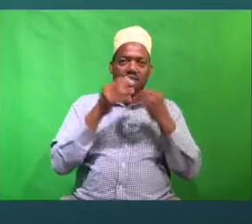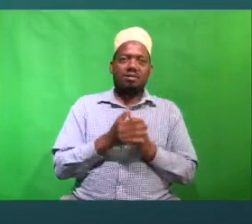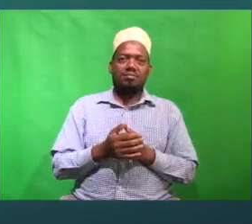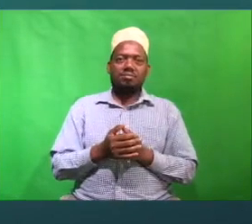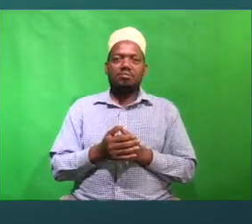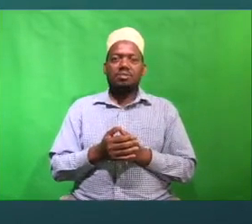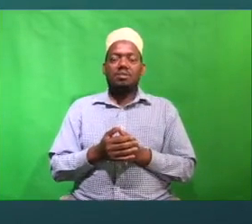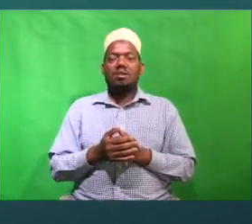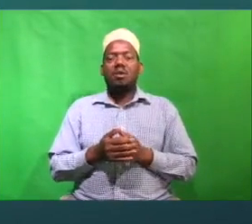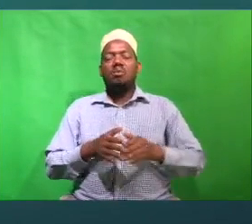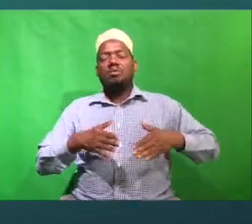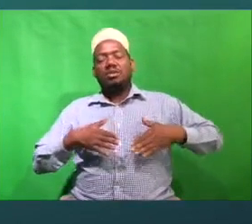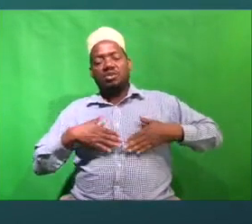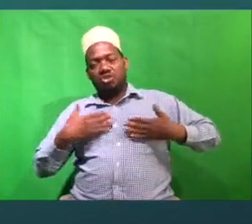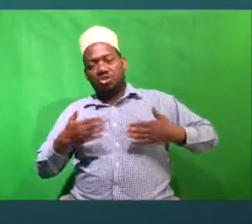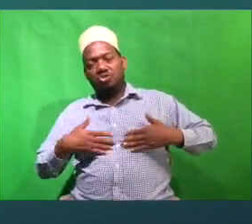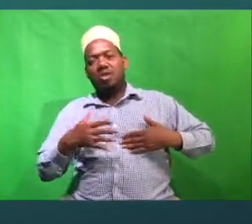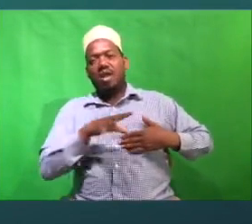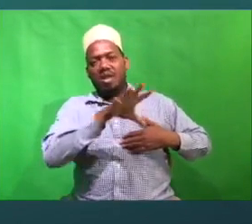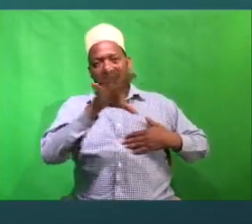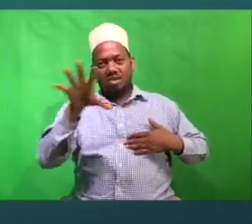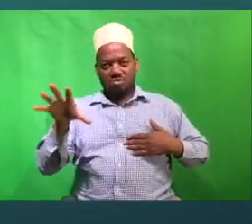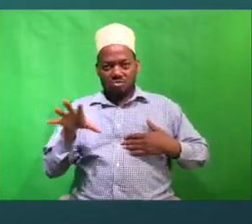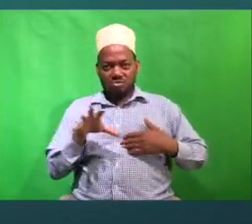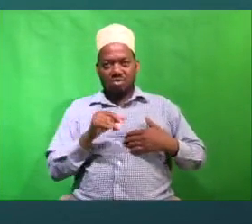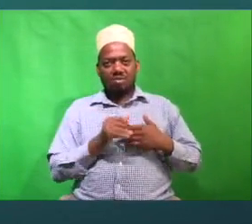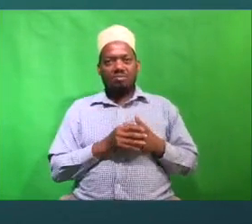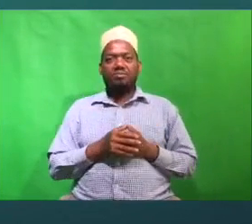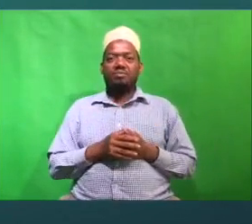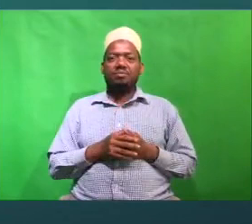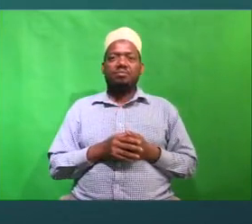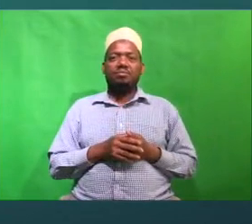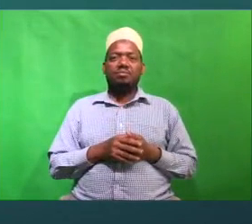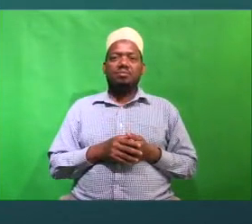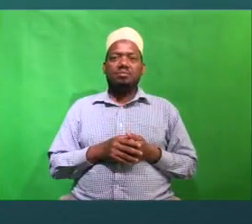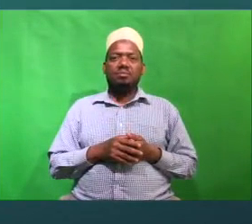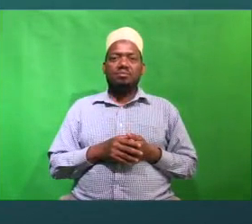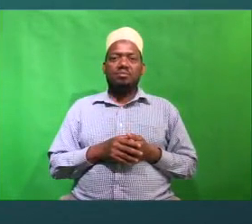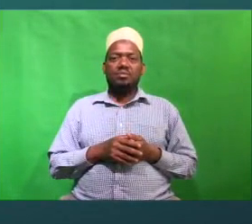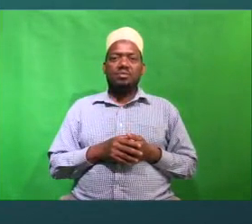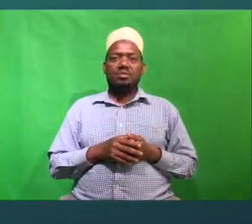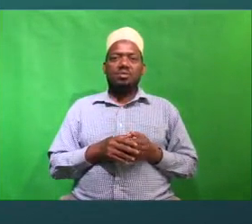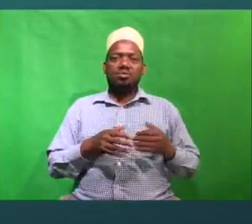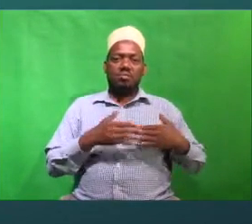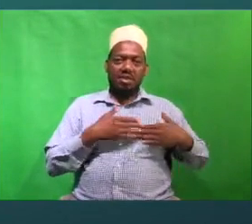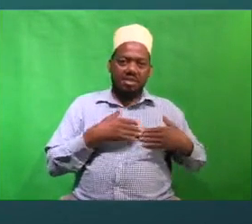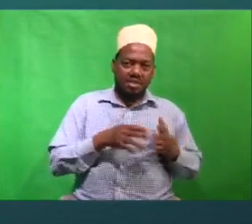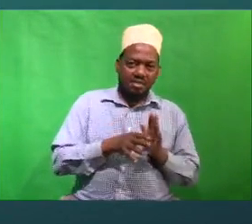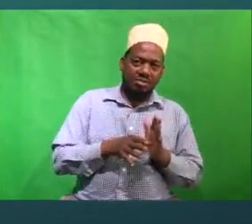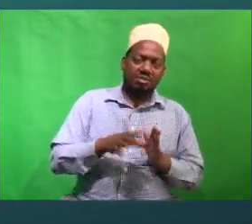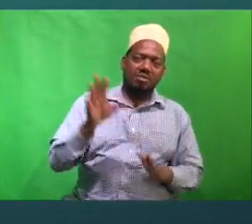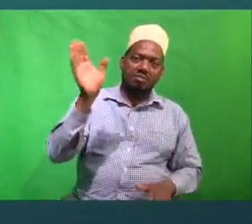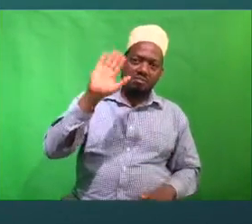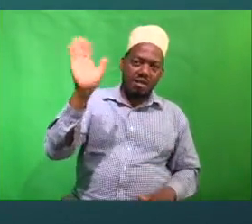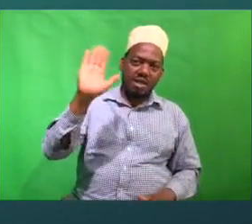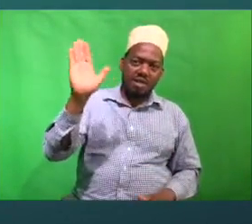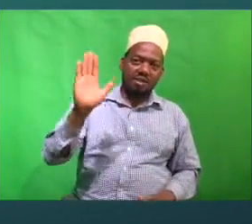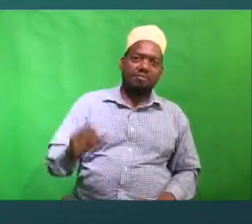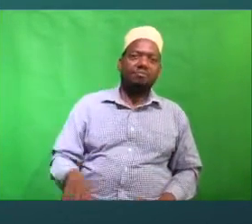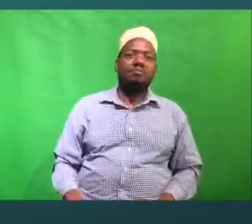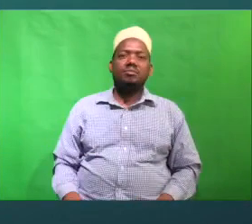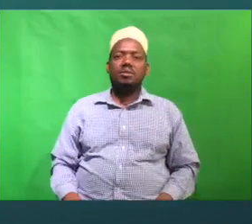things. You enjoy a lot. You get a lot of important to our lesson today. So my students,